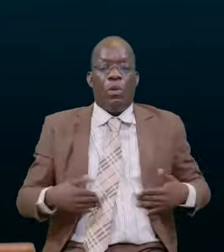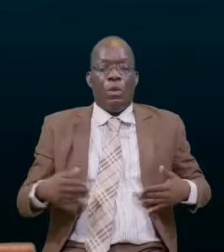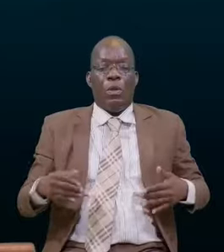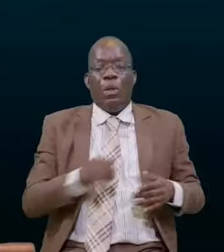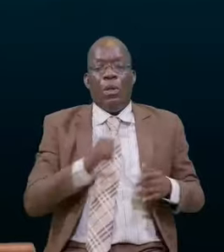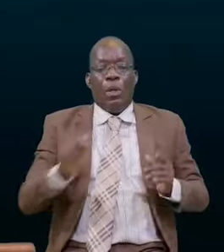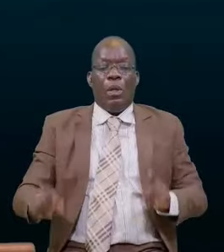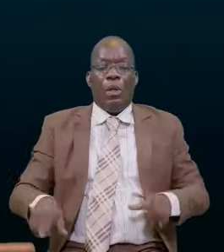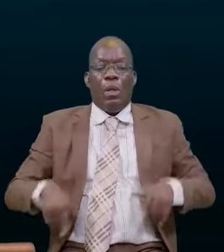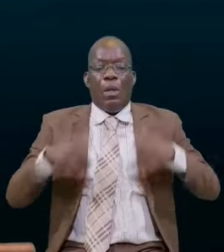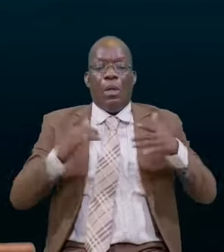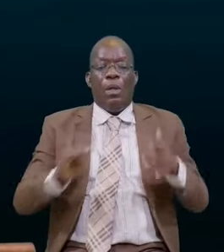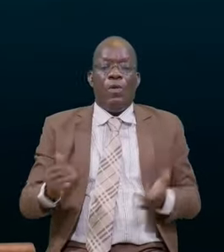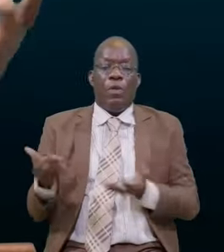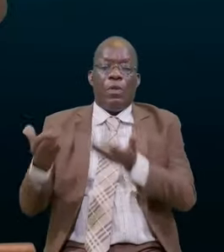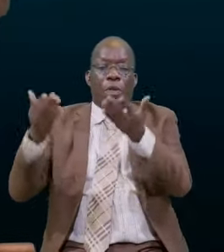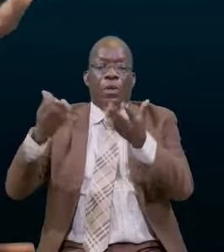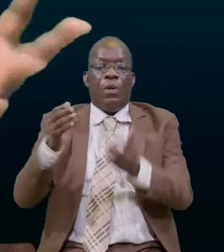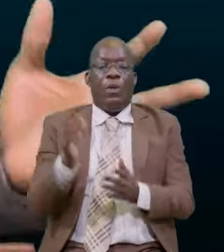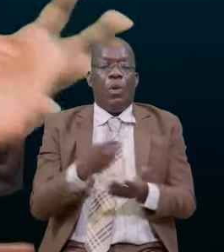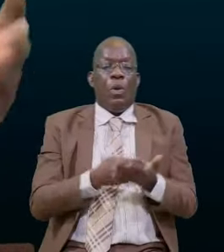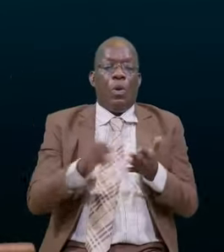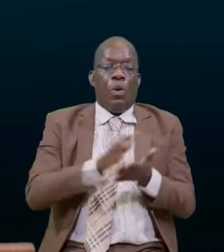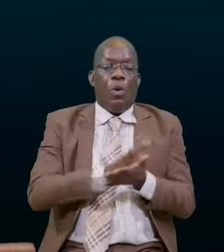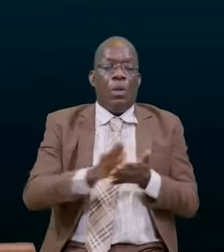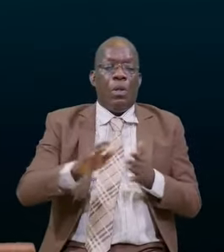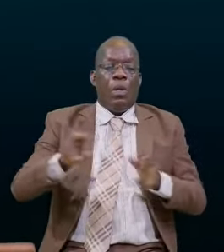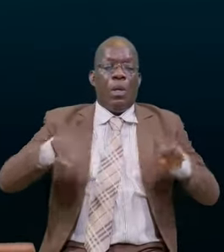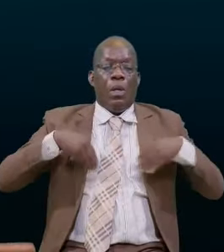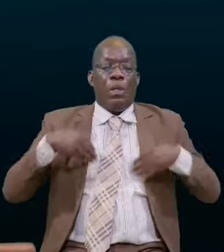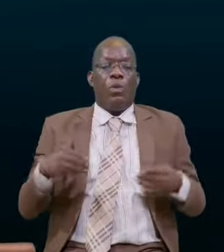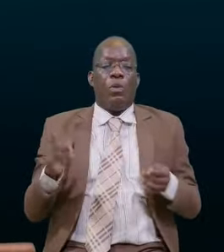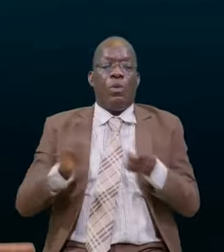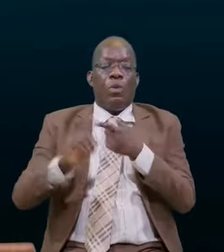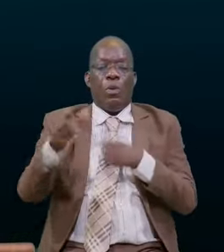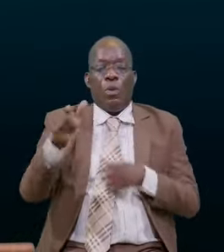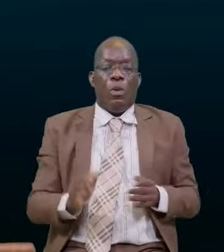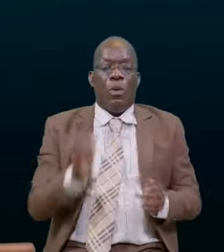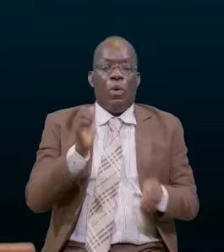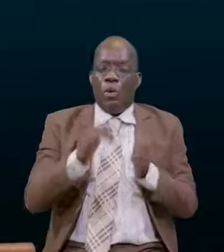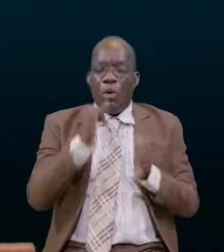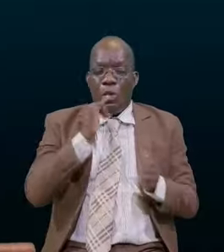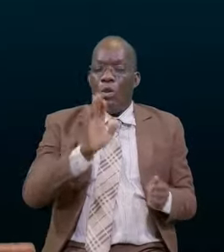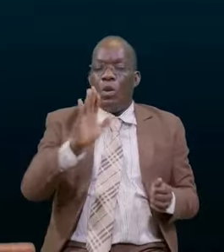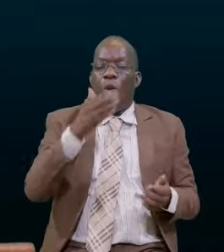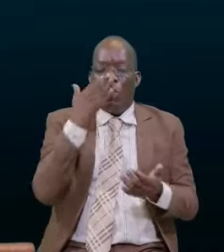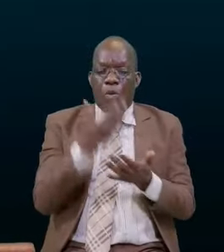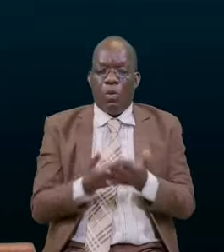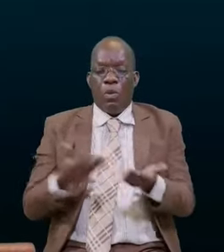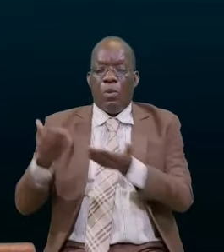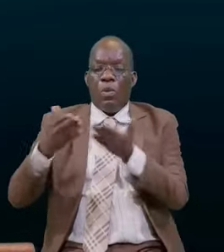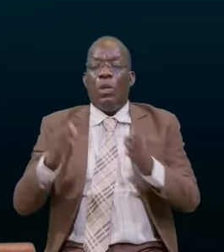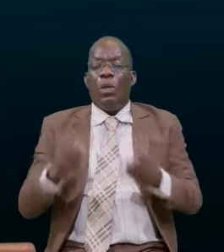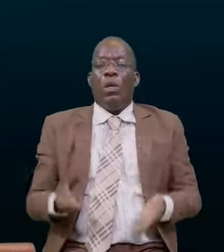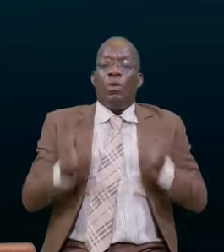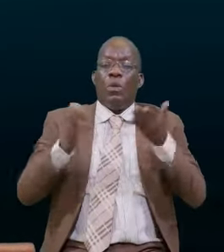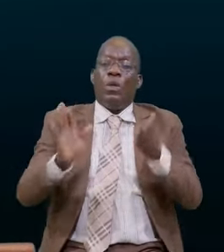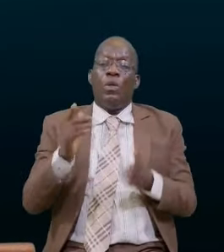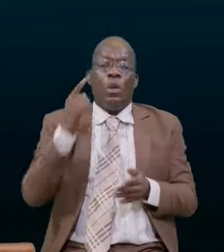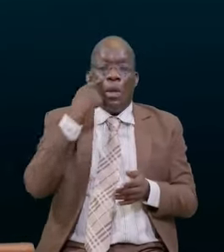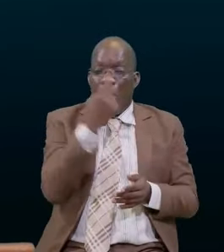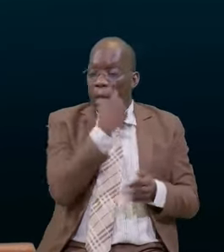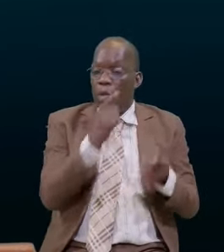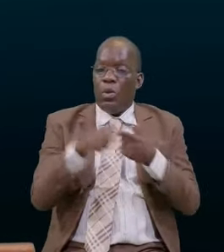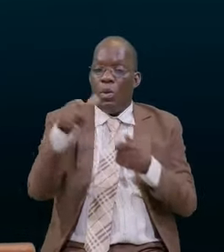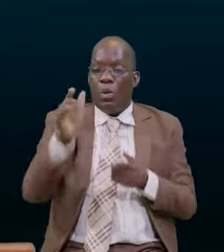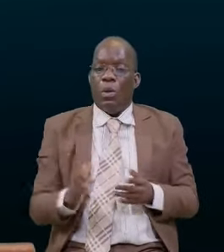God which is your reasonable service present your bodies your eyes present to God present your ears to God present